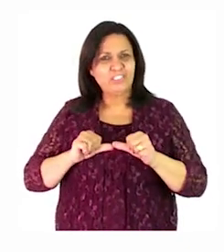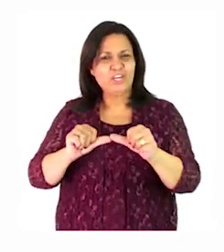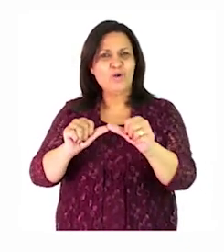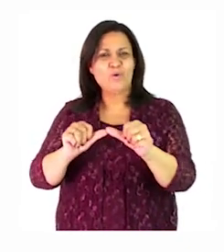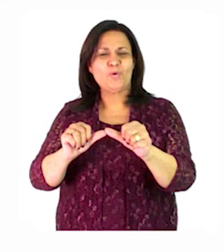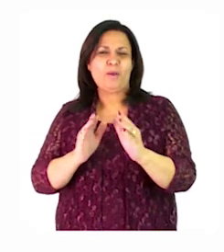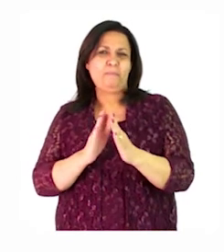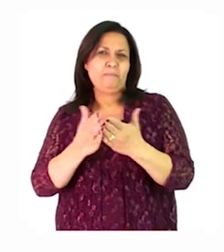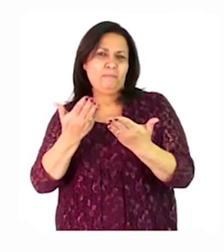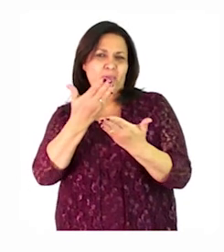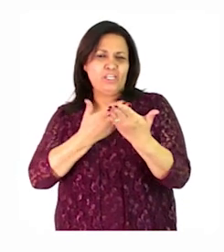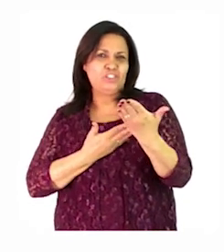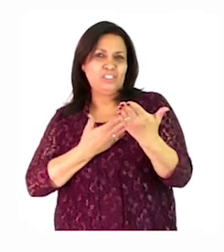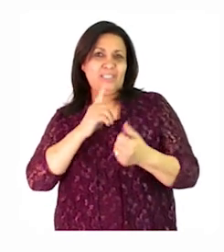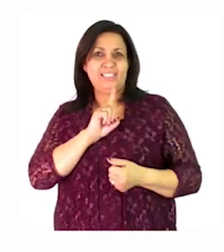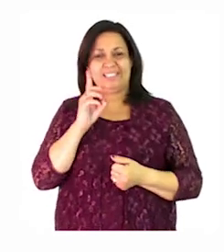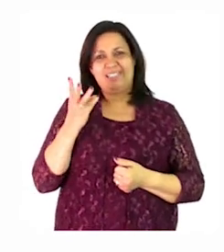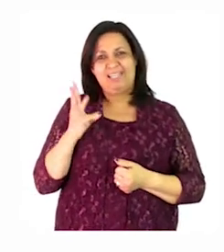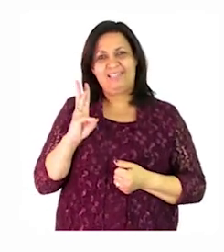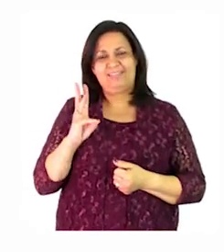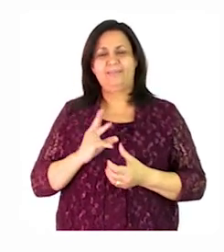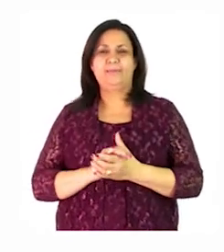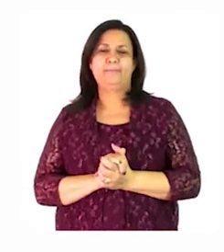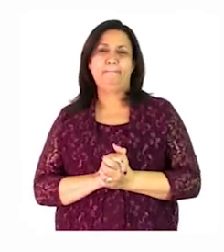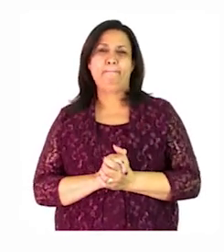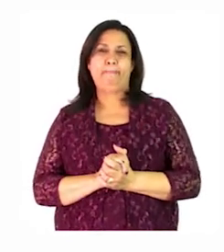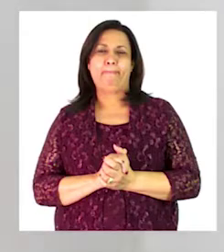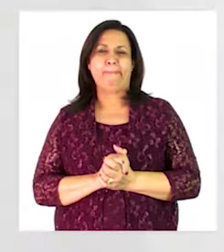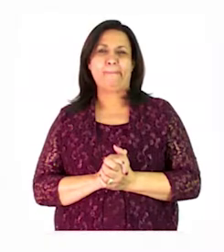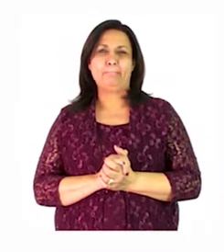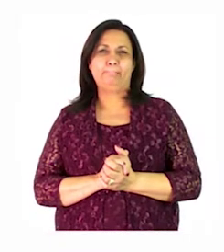over to page 16.